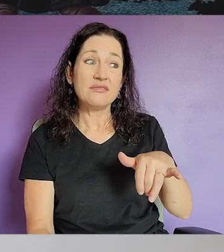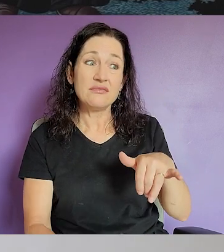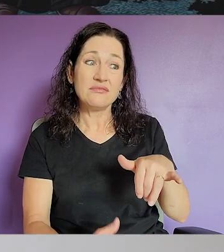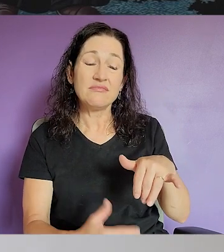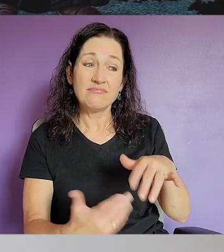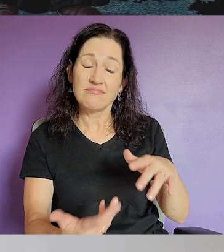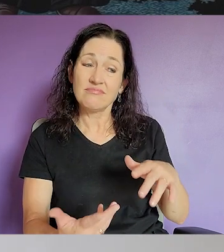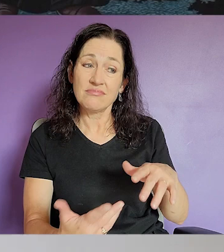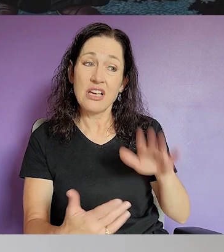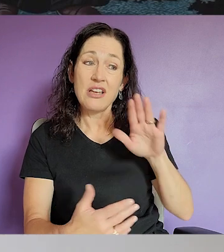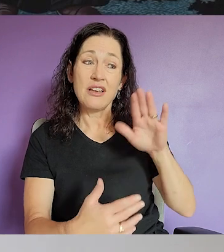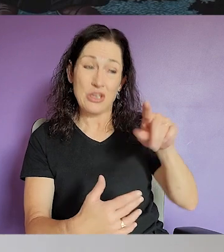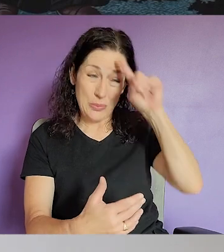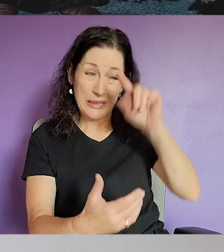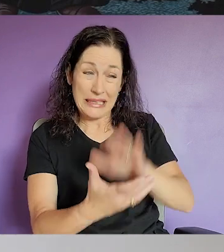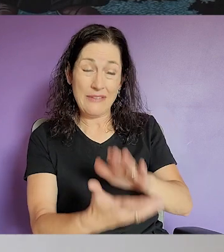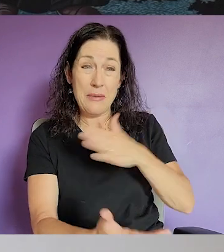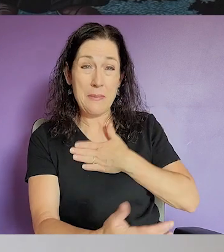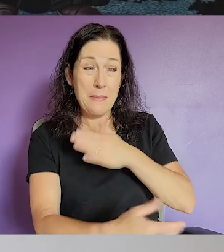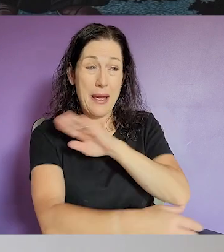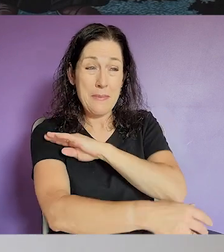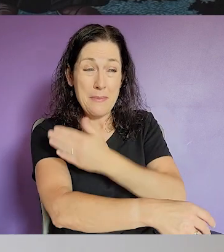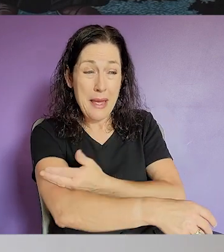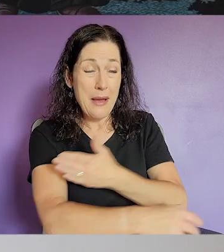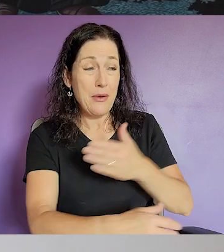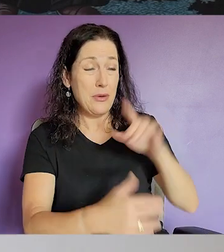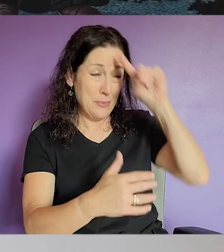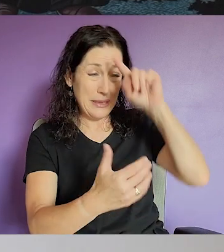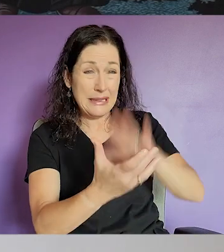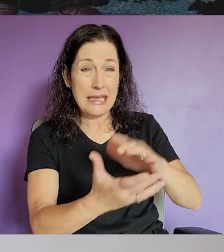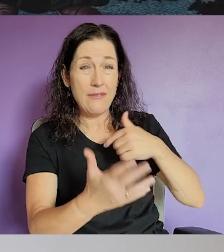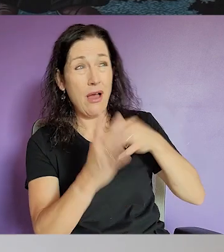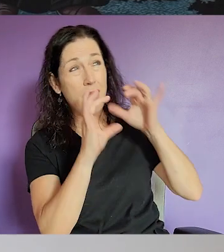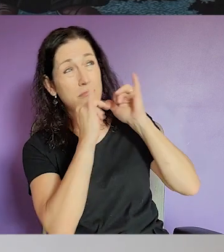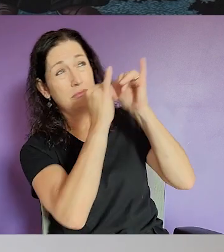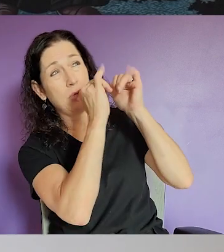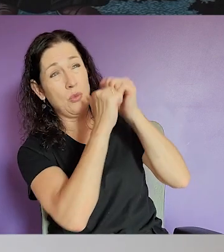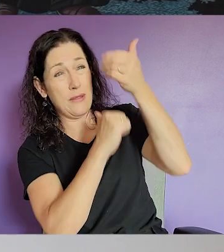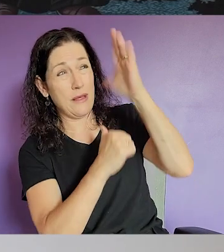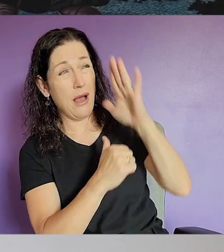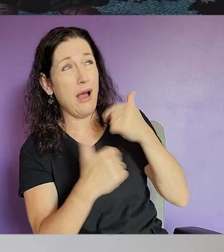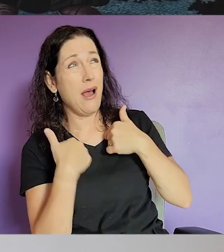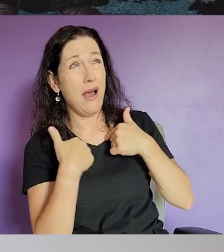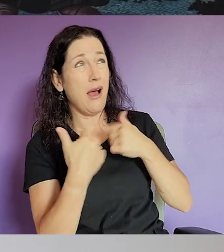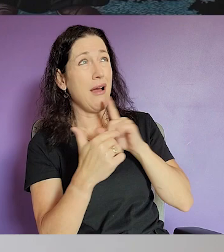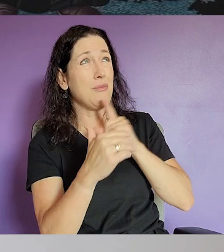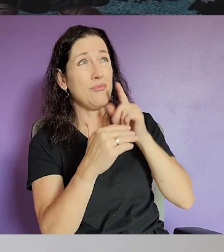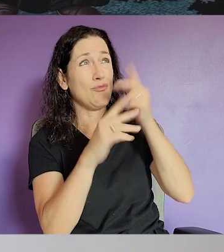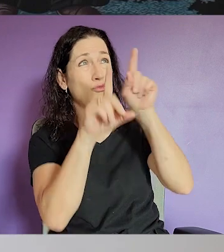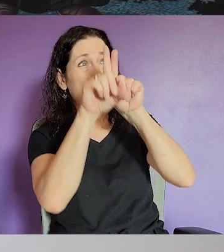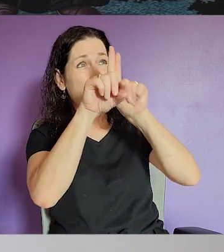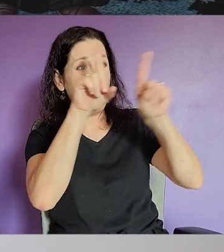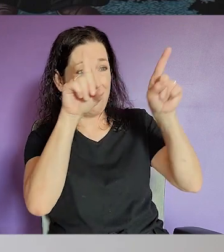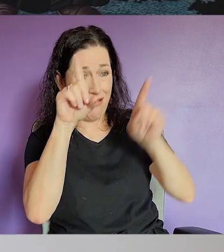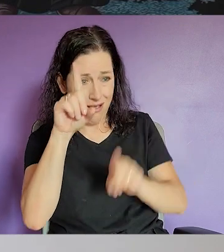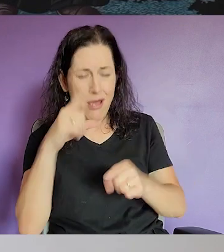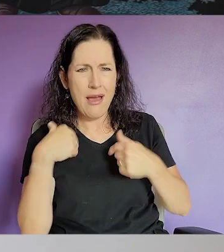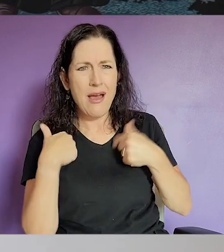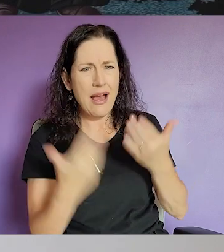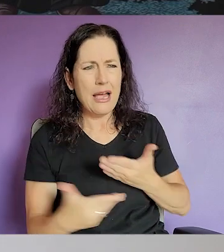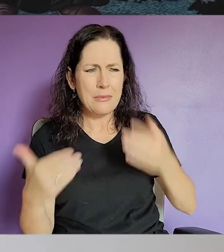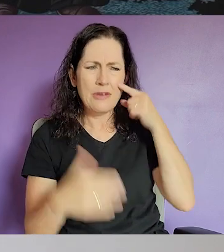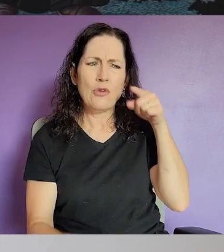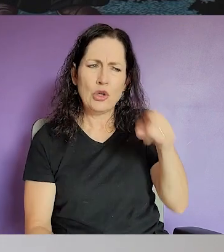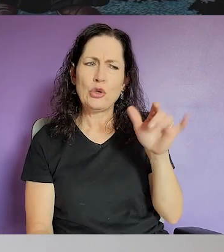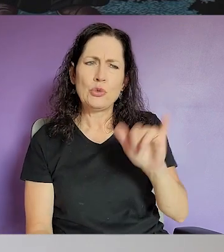and my power and the God that I am, the incarnate Word of, I have come for you